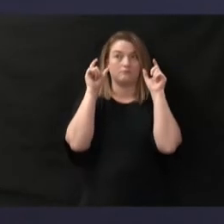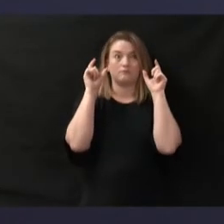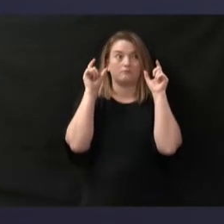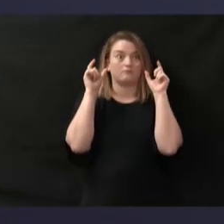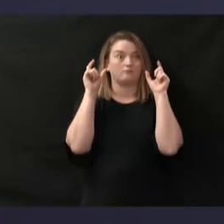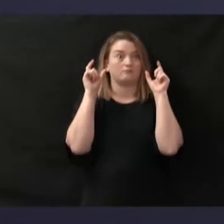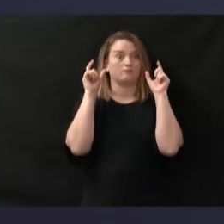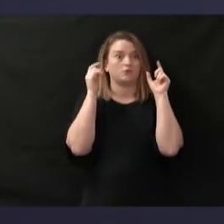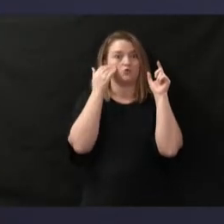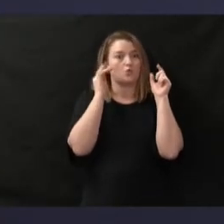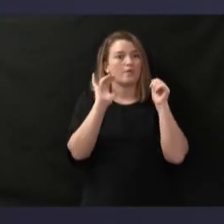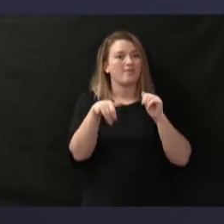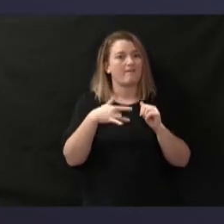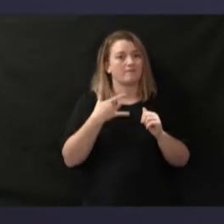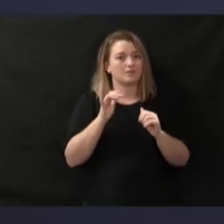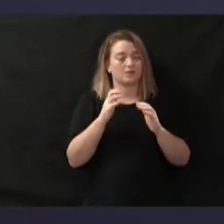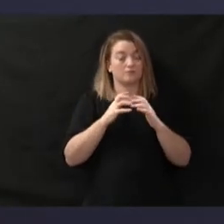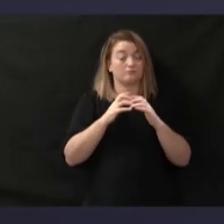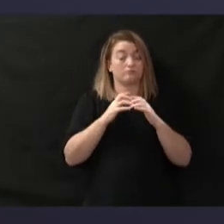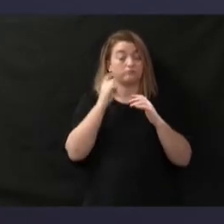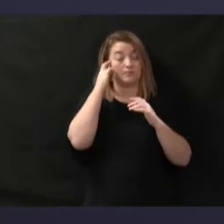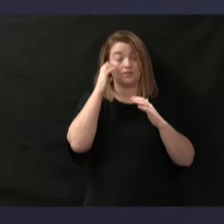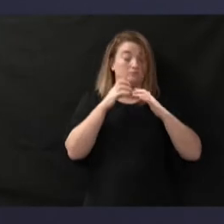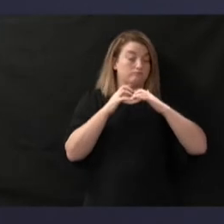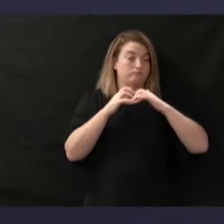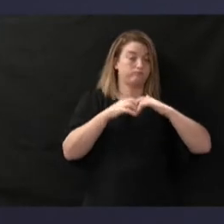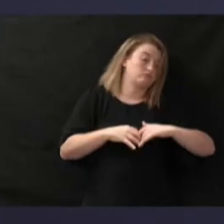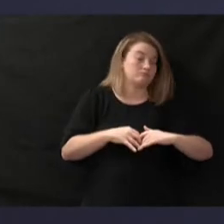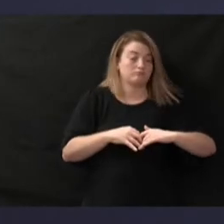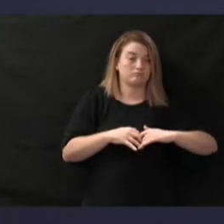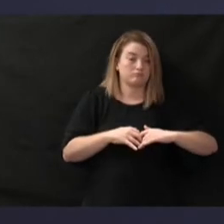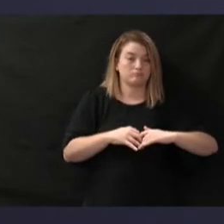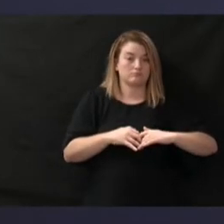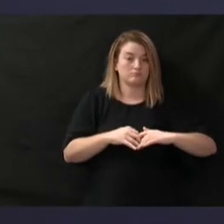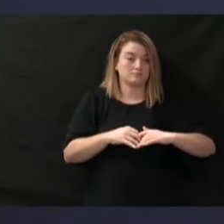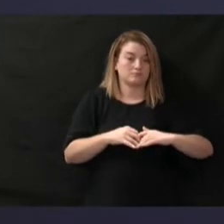overload feels like. You shut down. So it's meaningless to them.